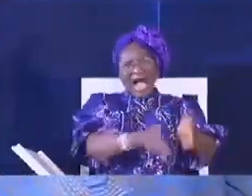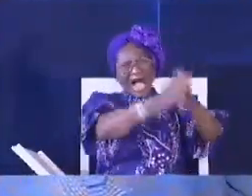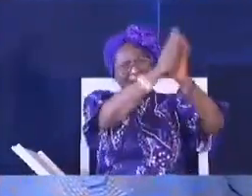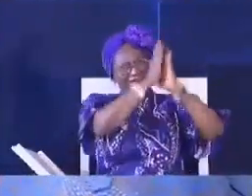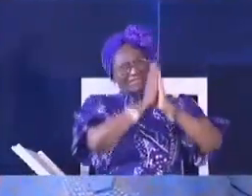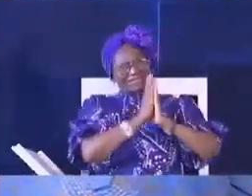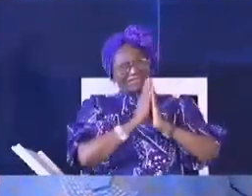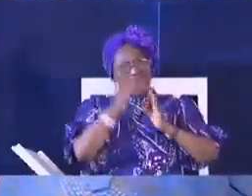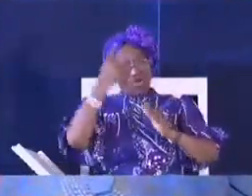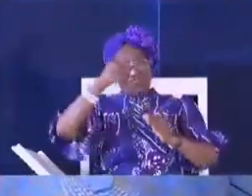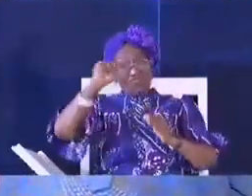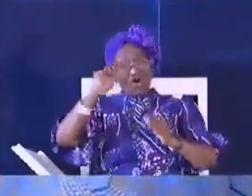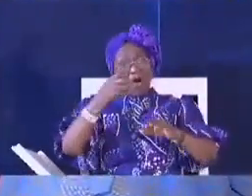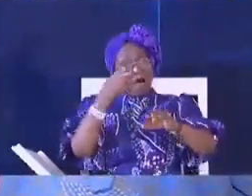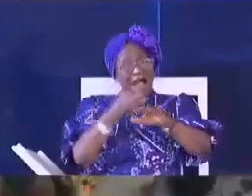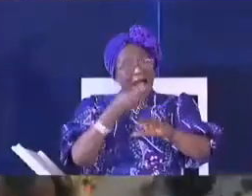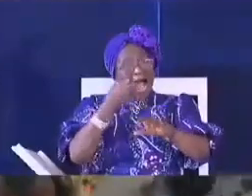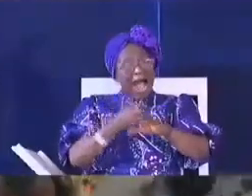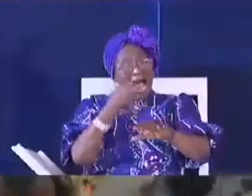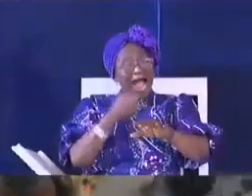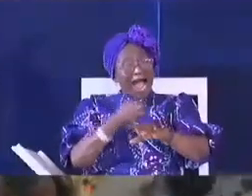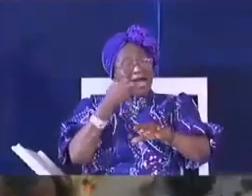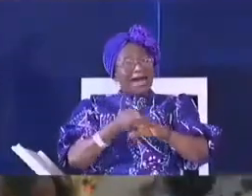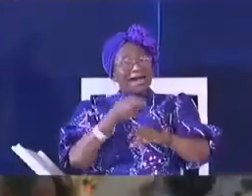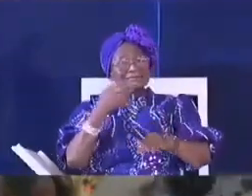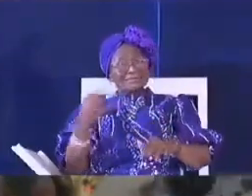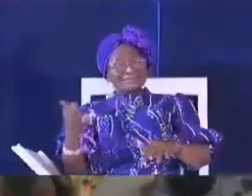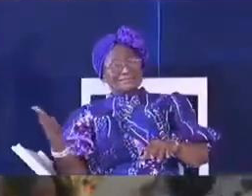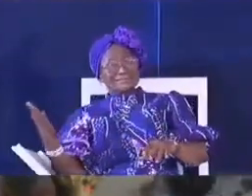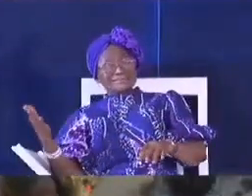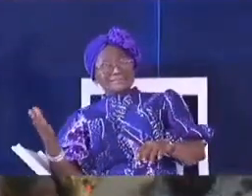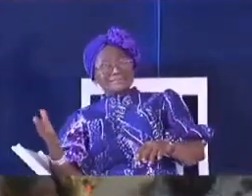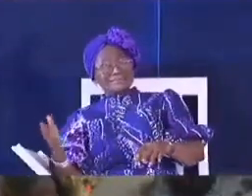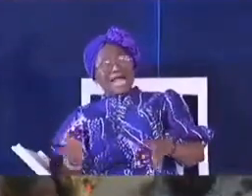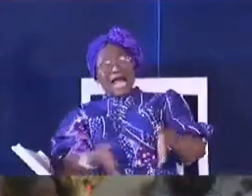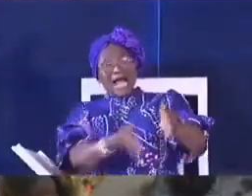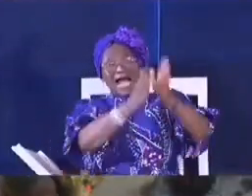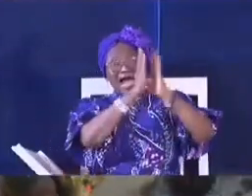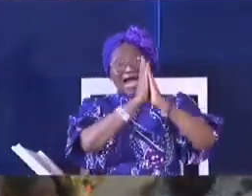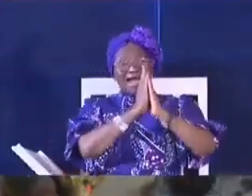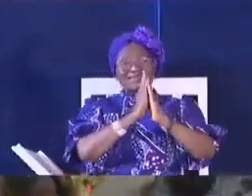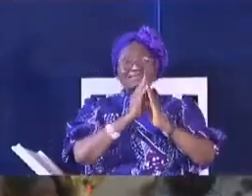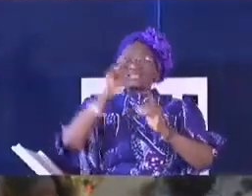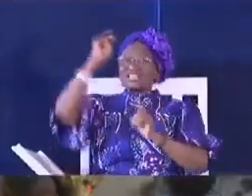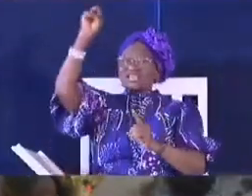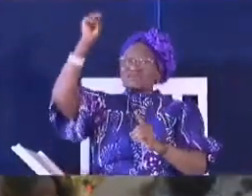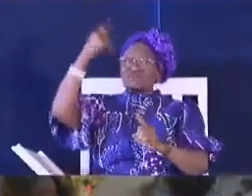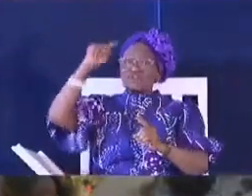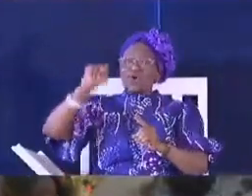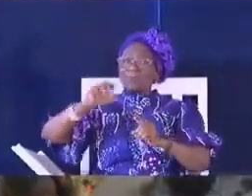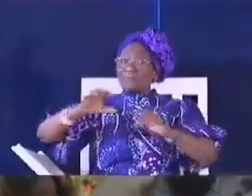Please, ask him for big, mighty things.